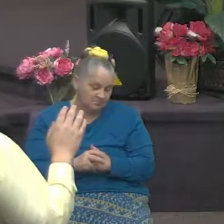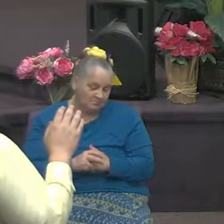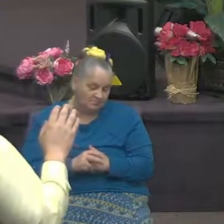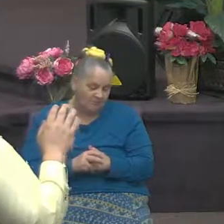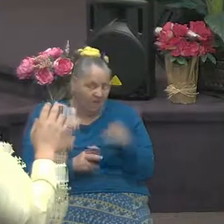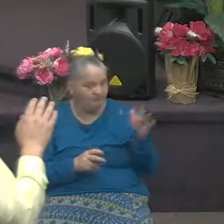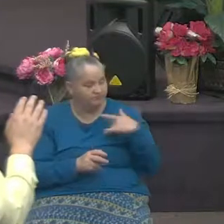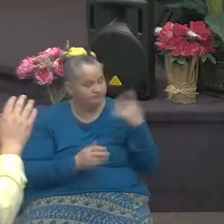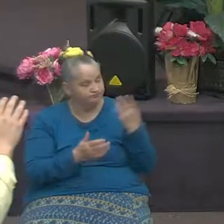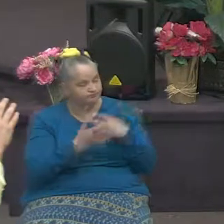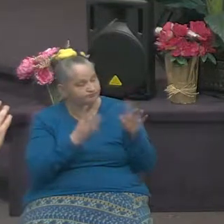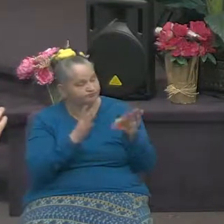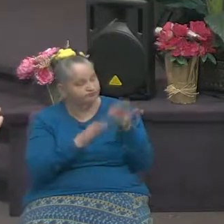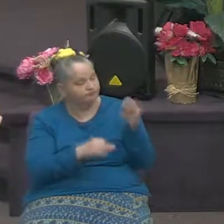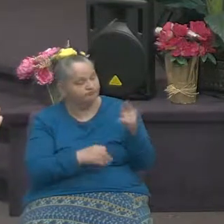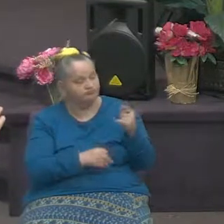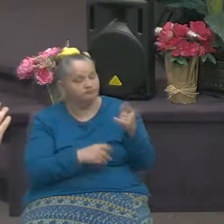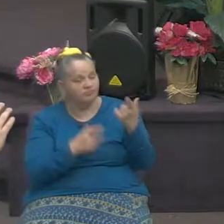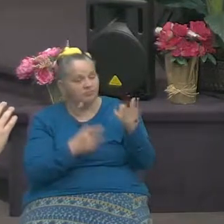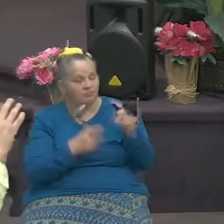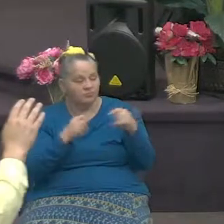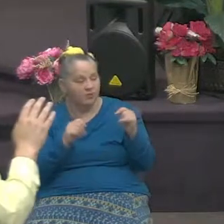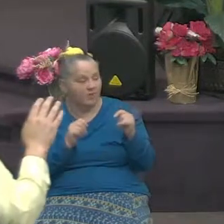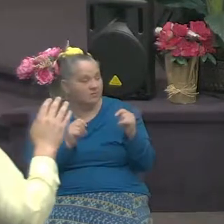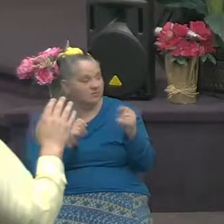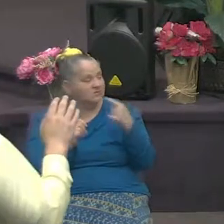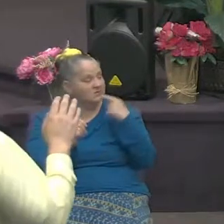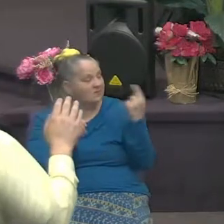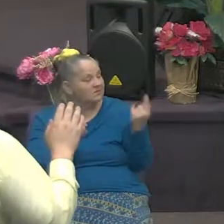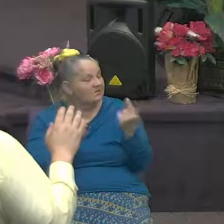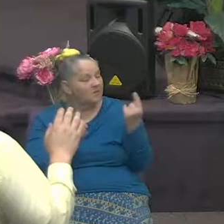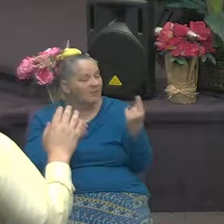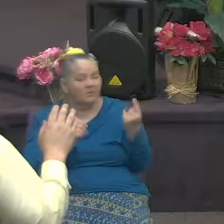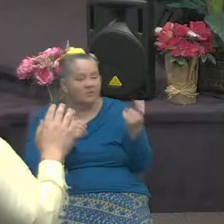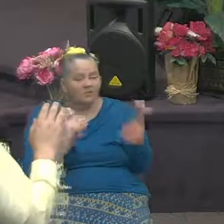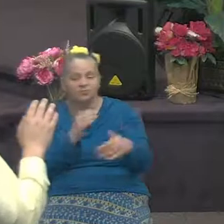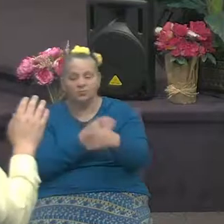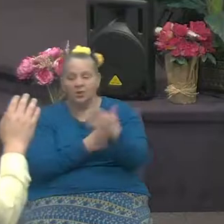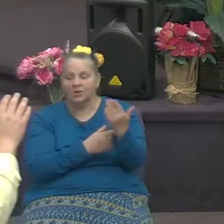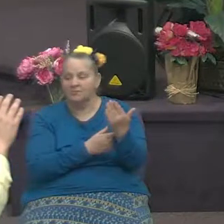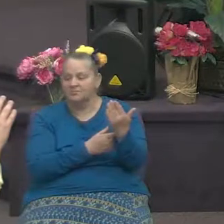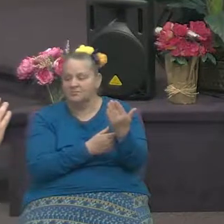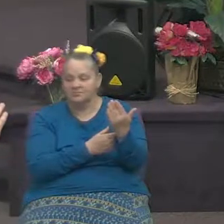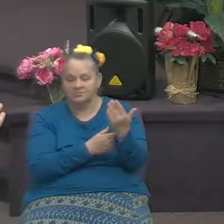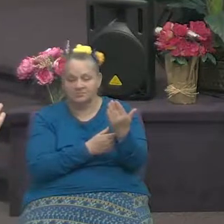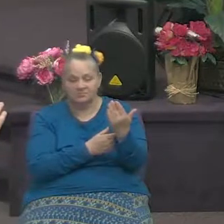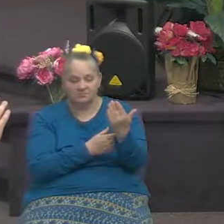I just feel the Holy Ghost trying to tell somebody this morning